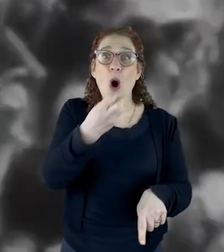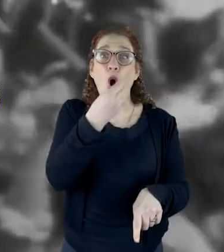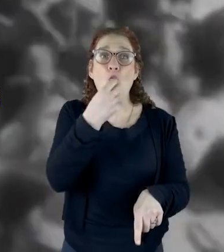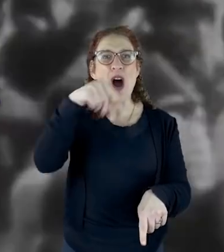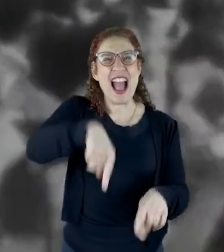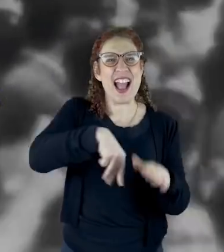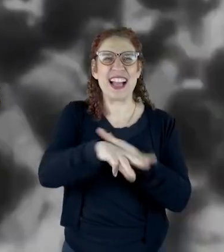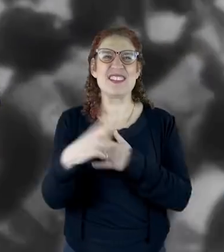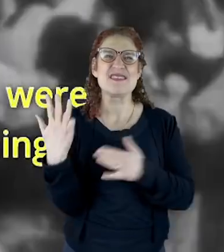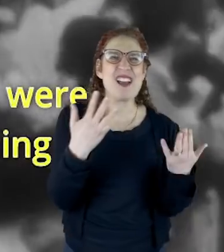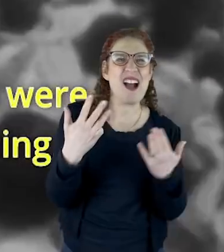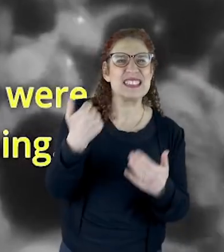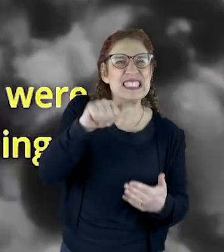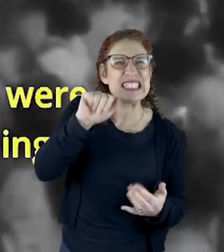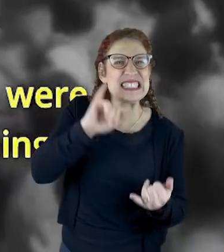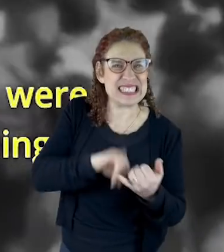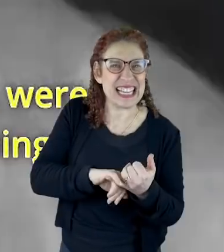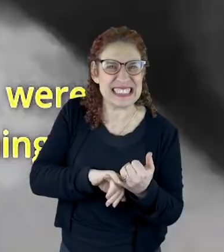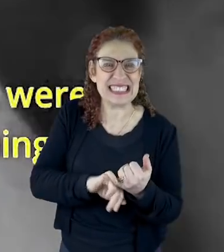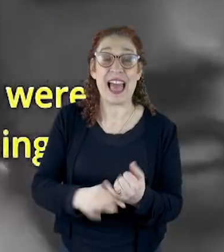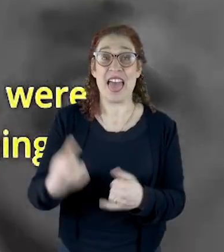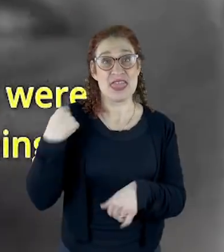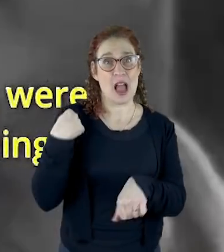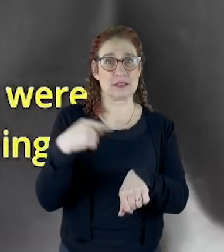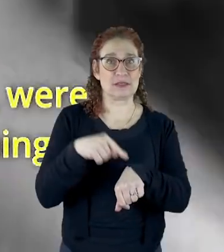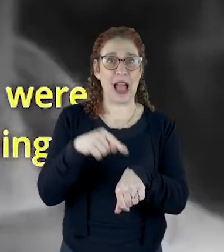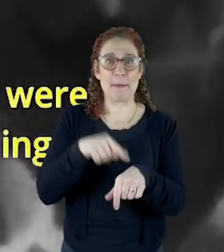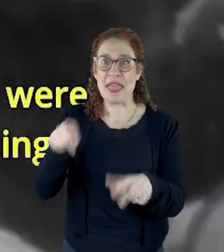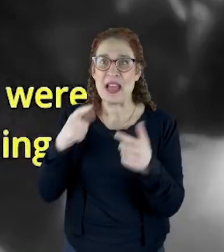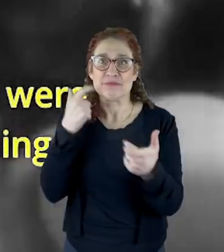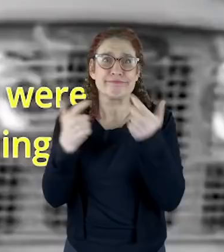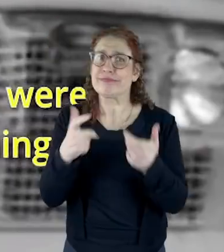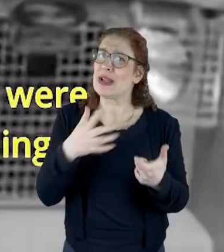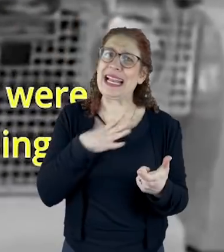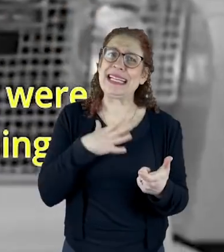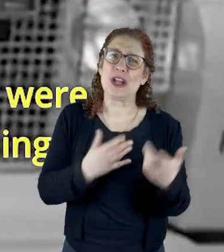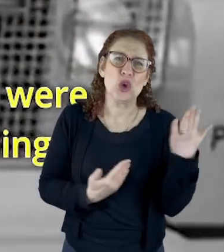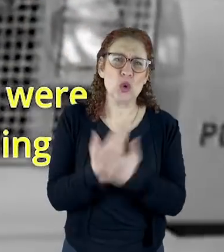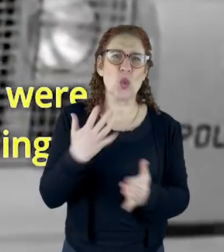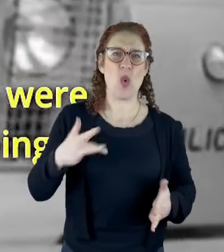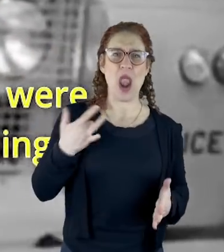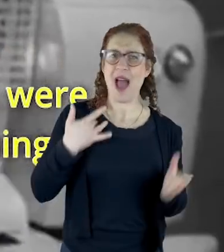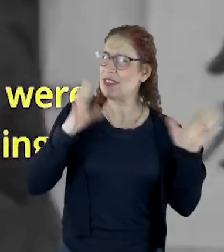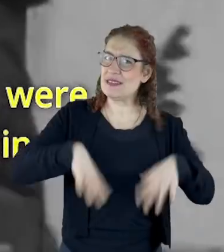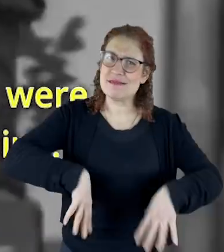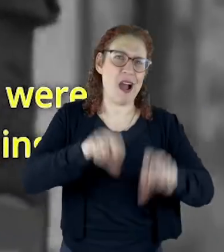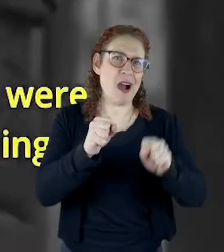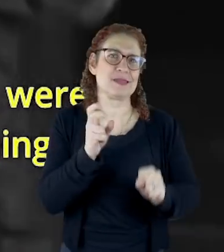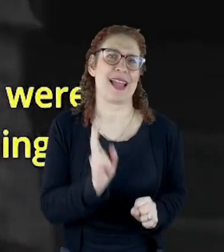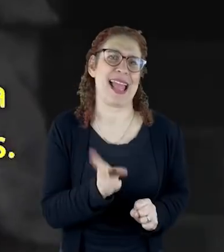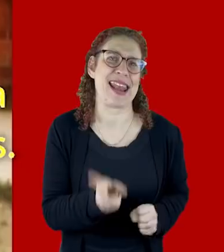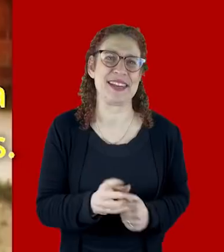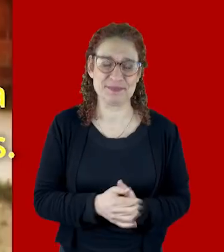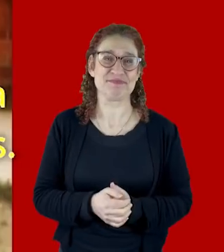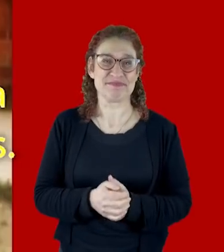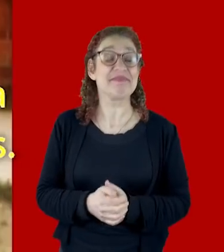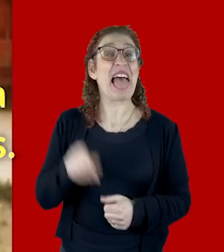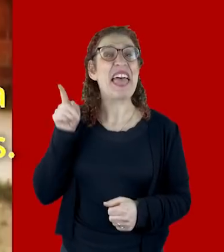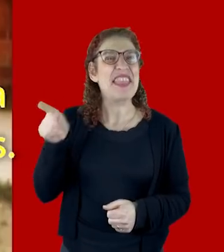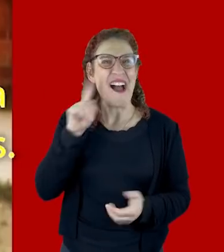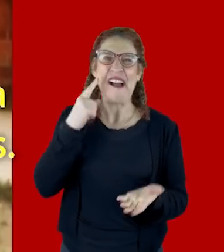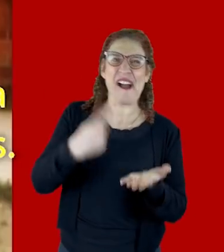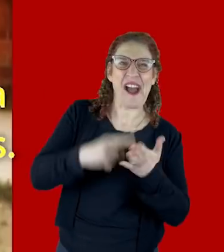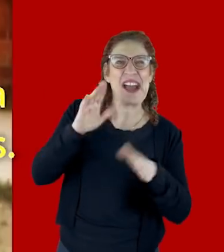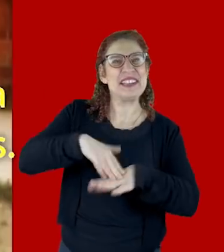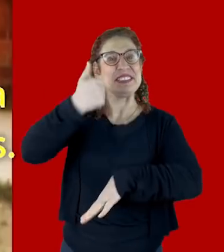Hong Kong to the UK, and I guess like many others at the time, were looking for a new life and a new beginning. And like many